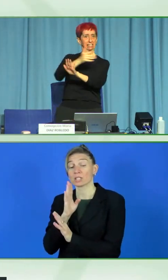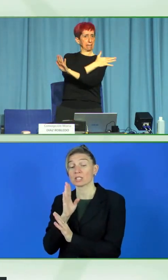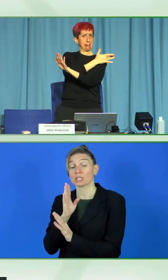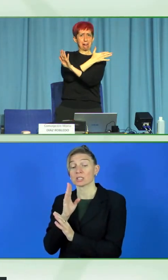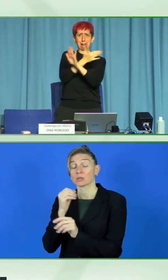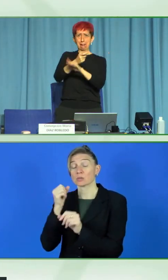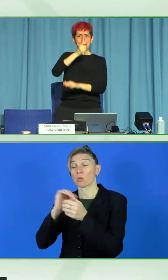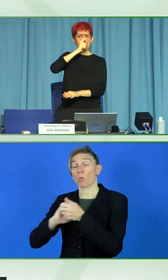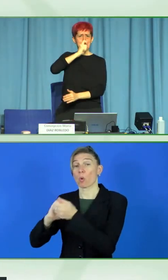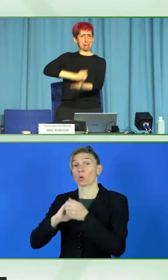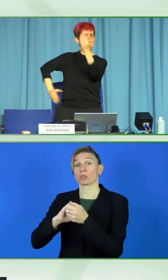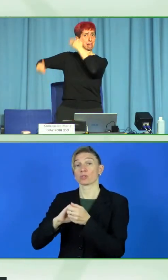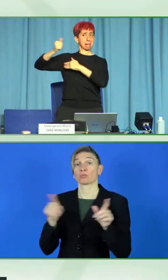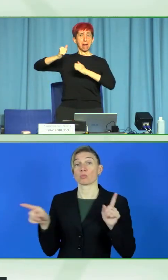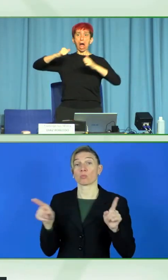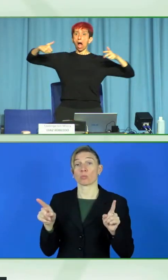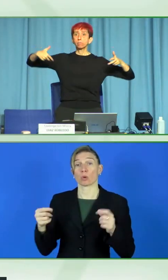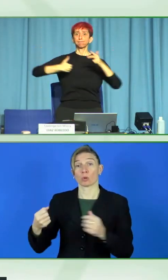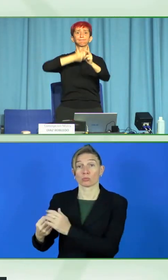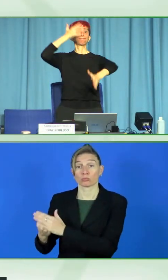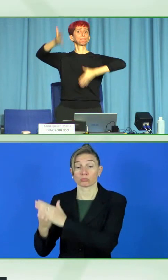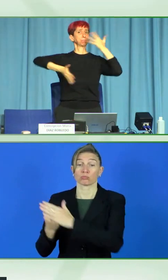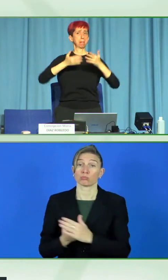via different devices.